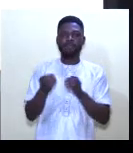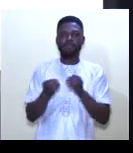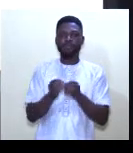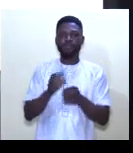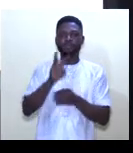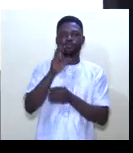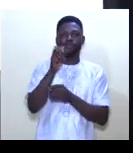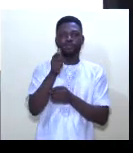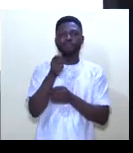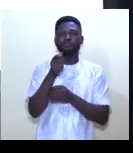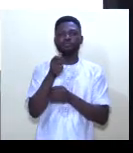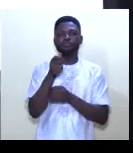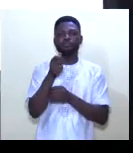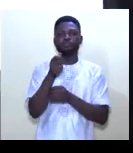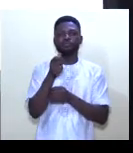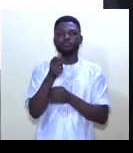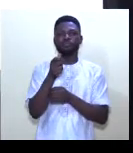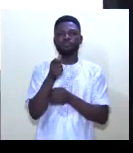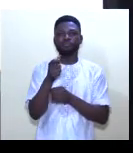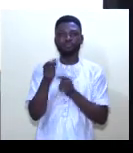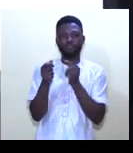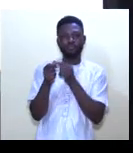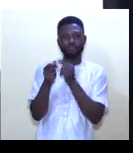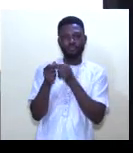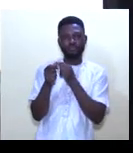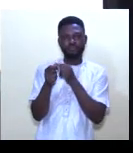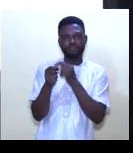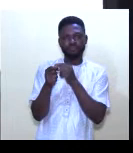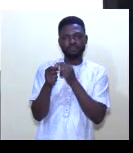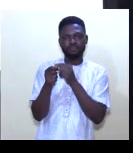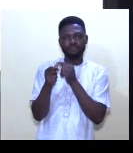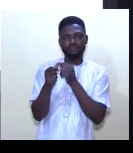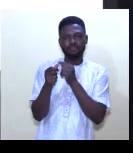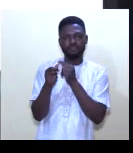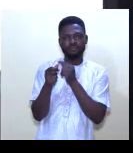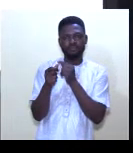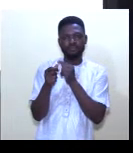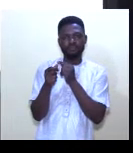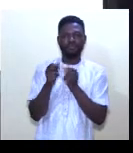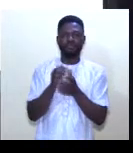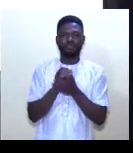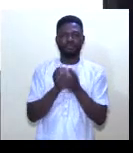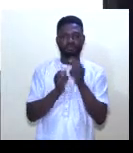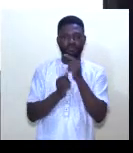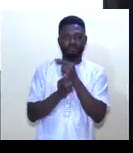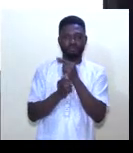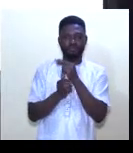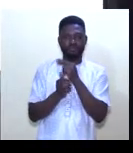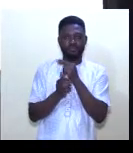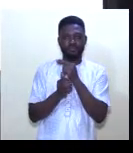7c plus 2a. Work it out quickly in your jotters and select the correct answer from here.